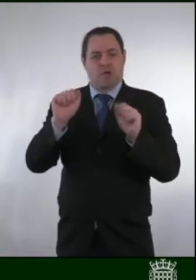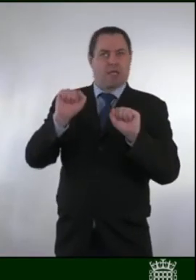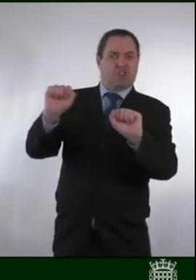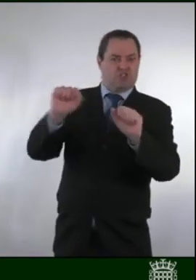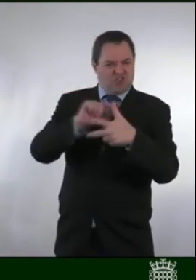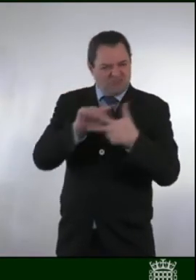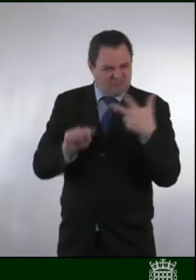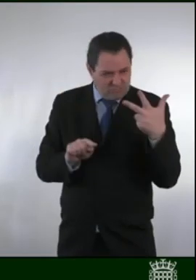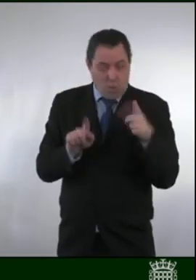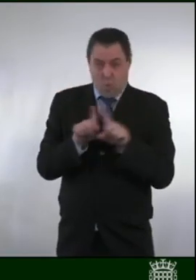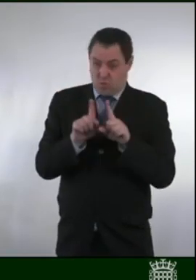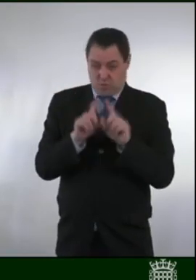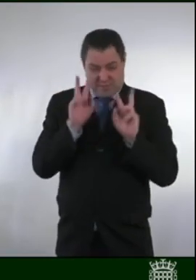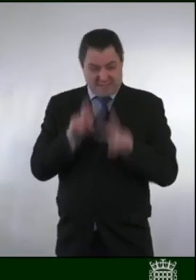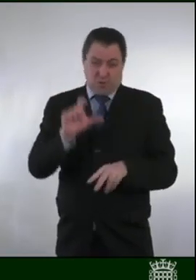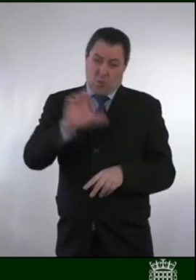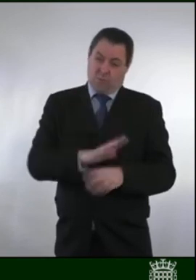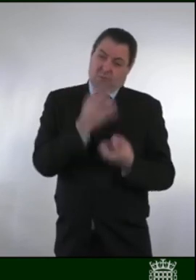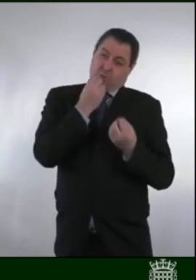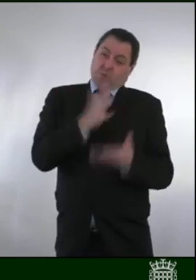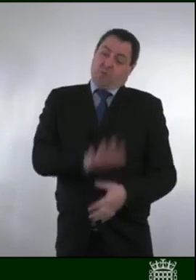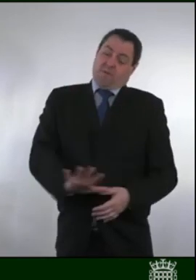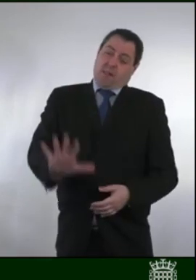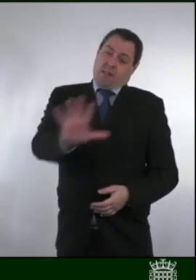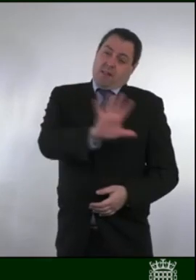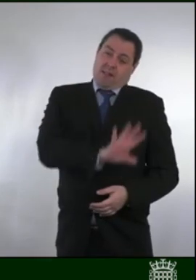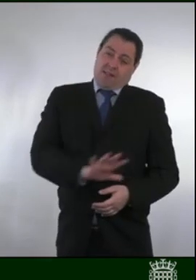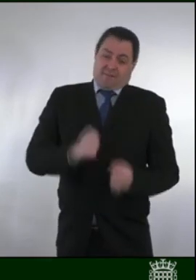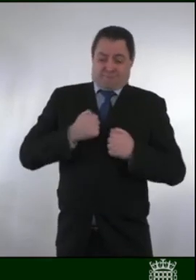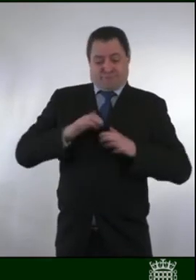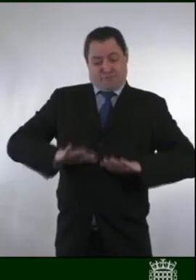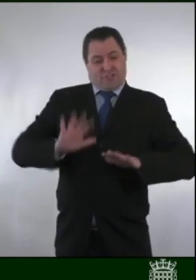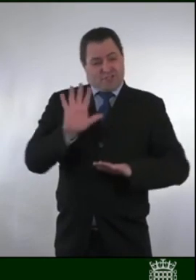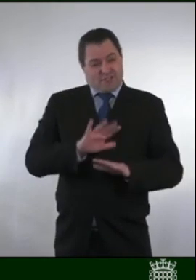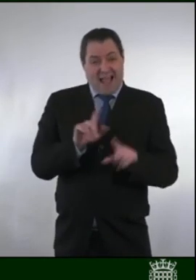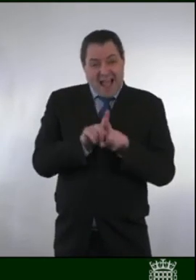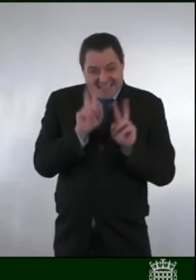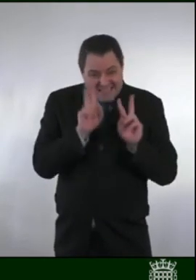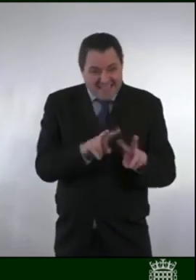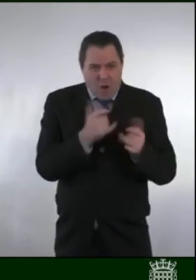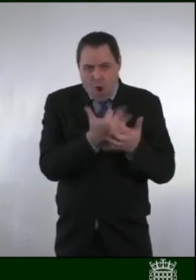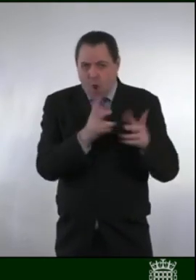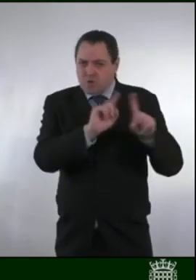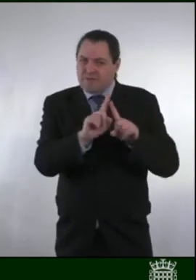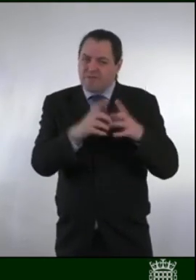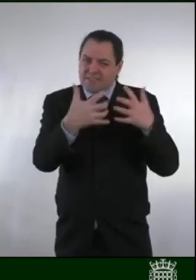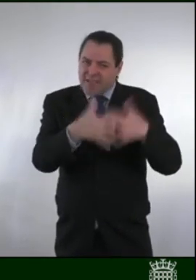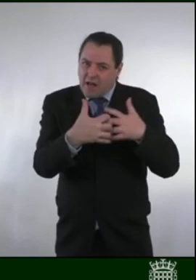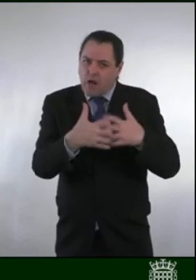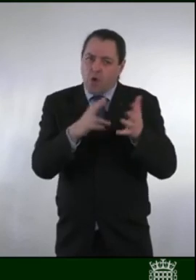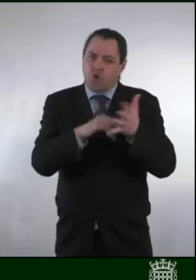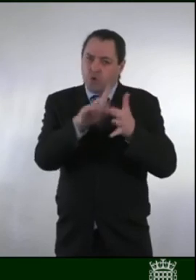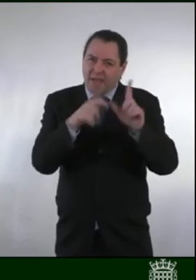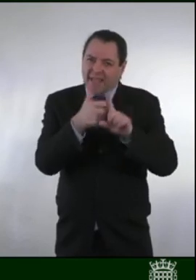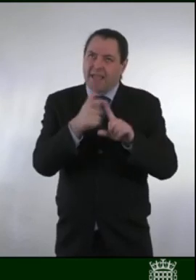the United Kingdom and all the incredible technological developments happening there. Newquay